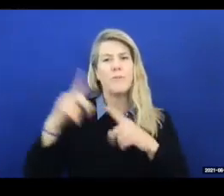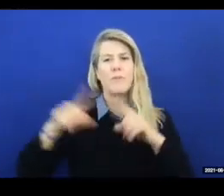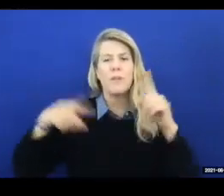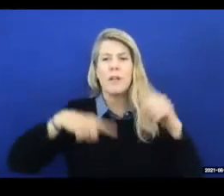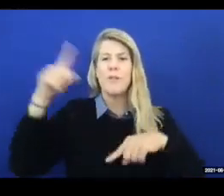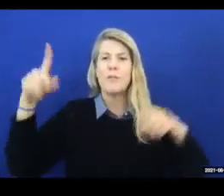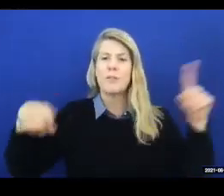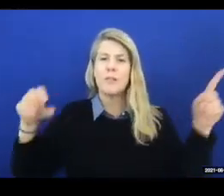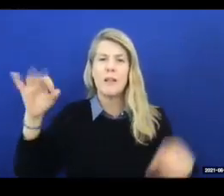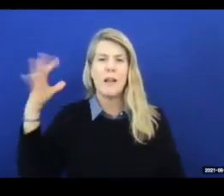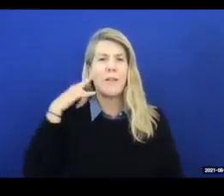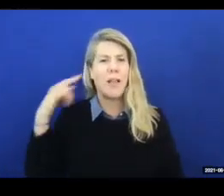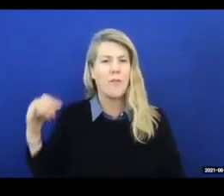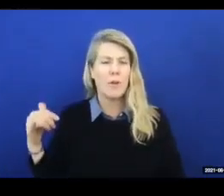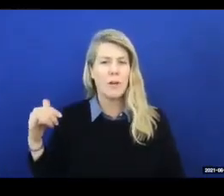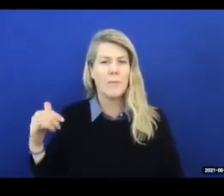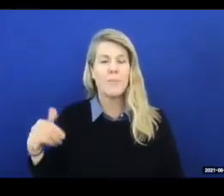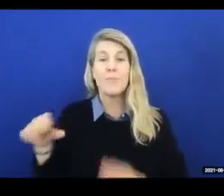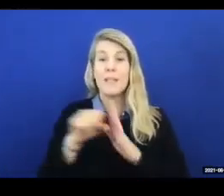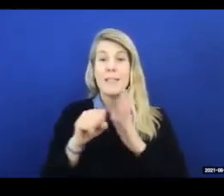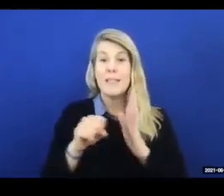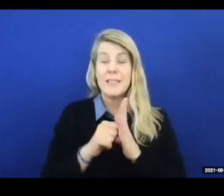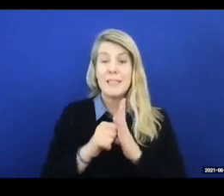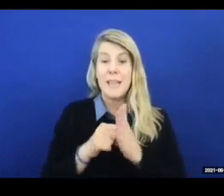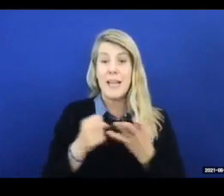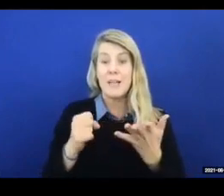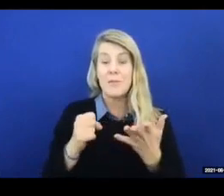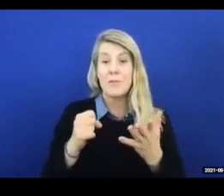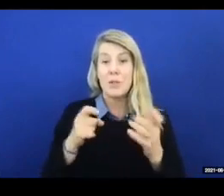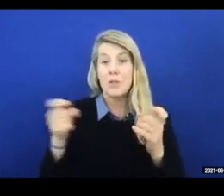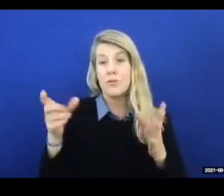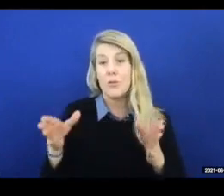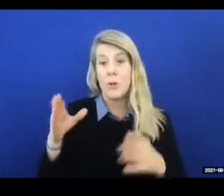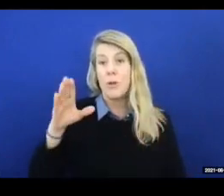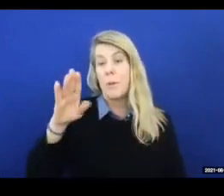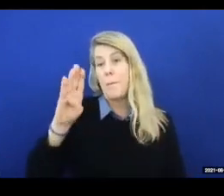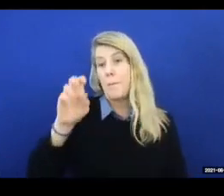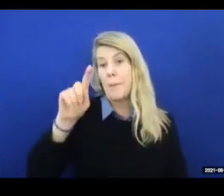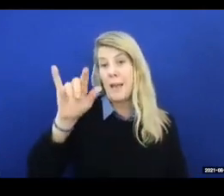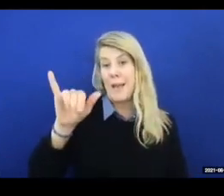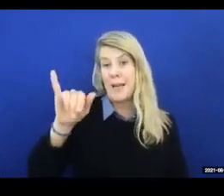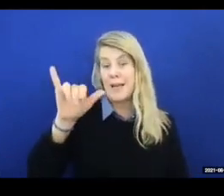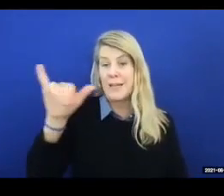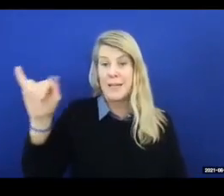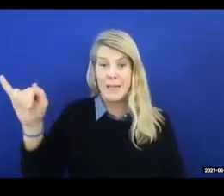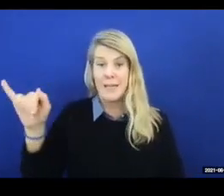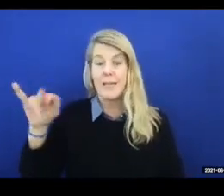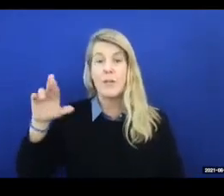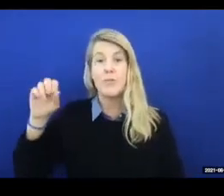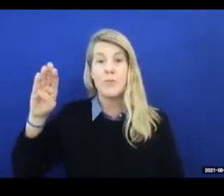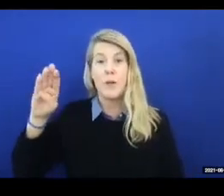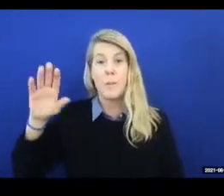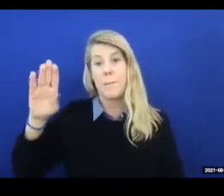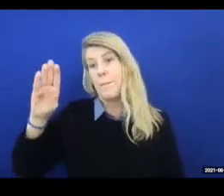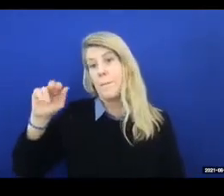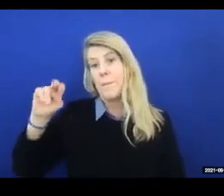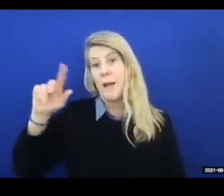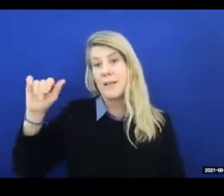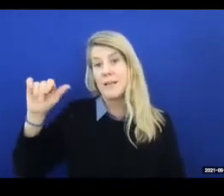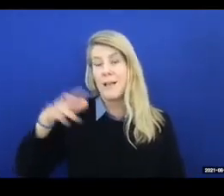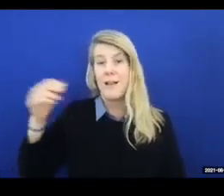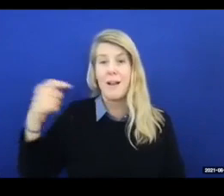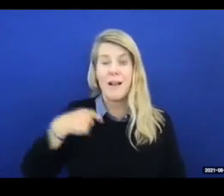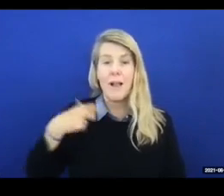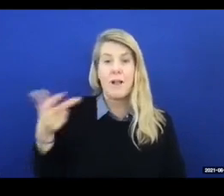of California. State Controller Betty Yee, Attorney General Rob Bonta, and I are children of